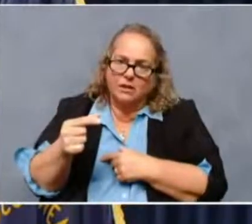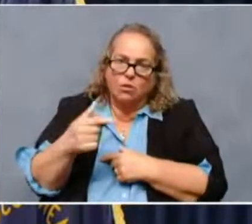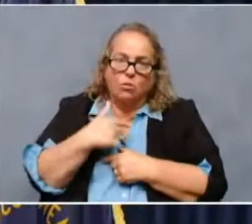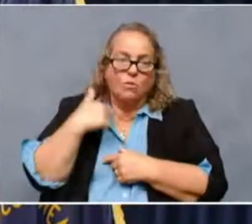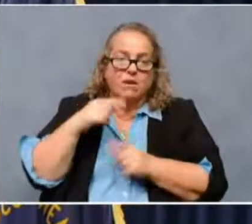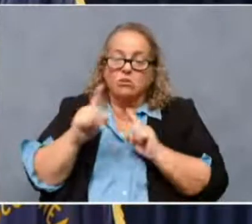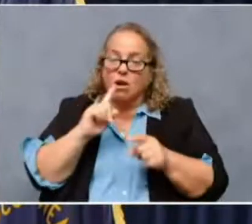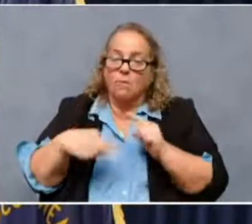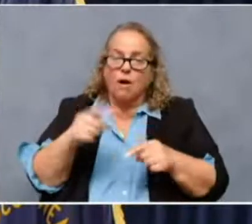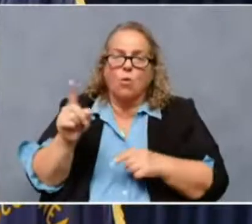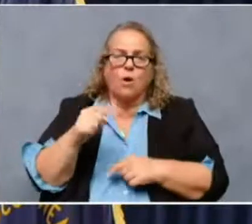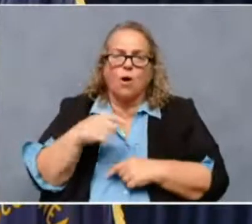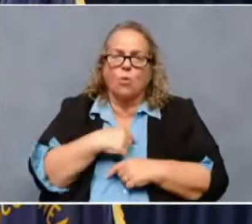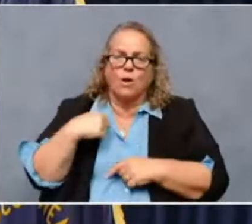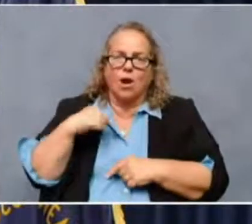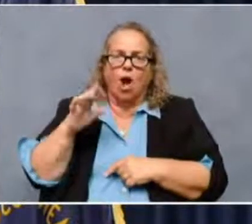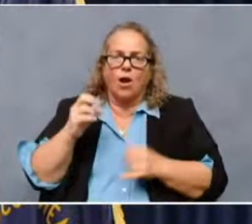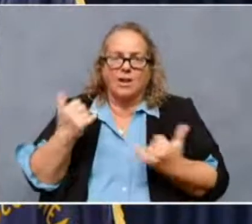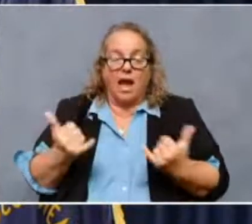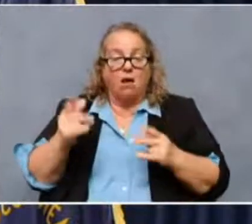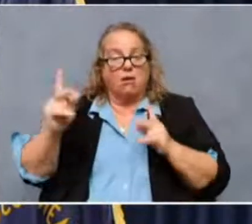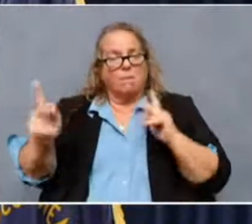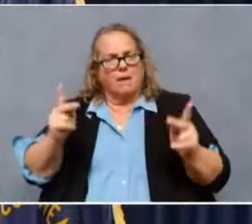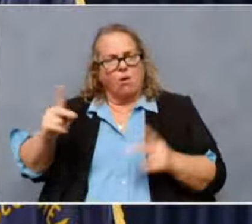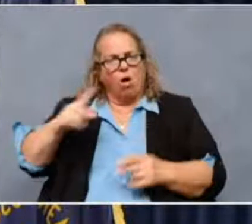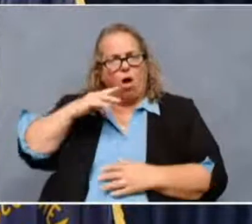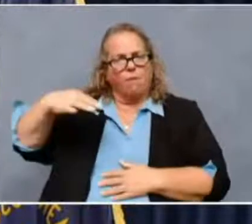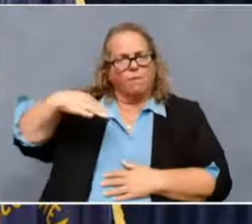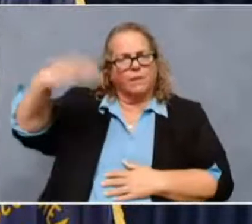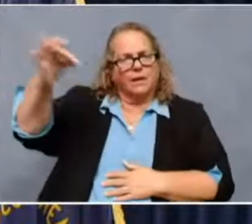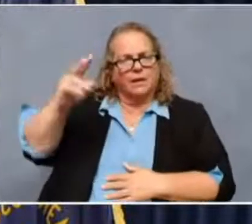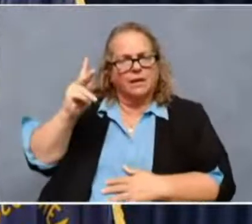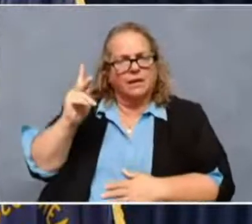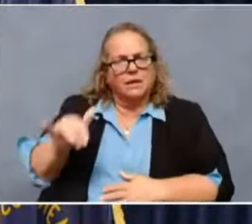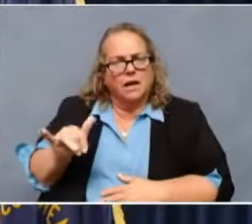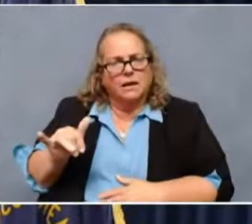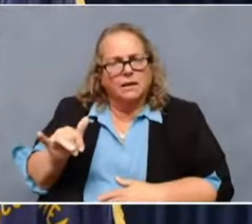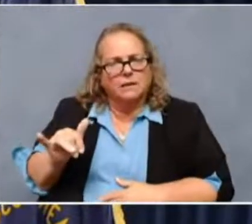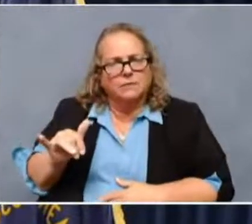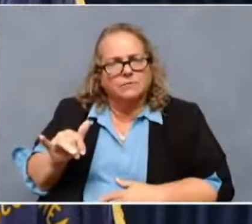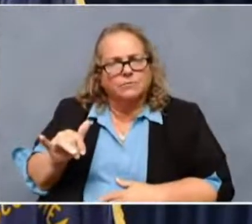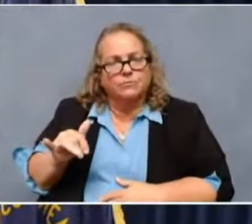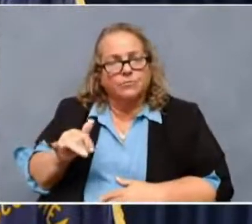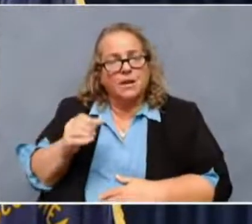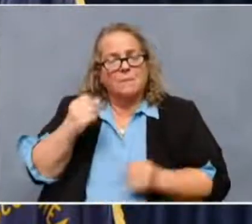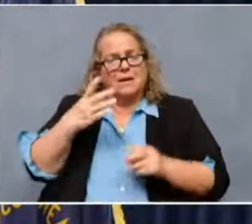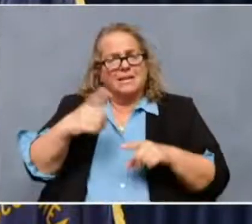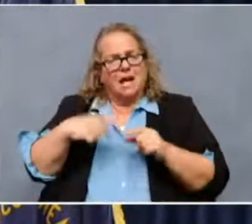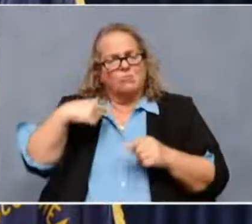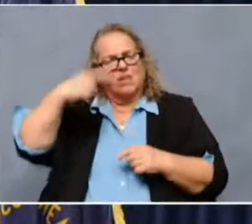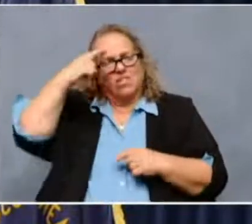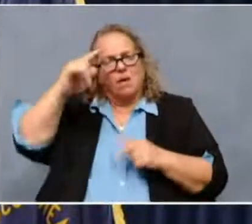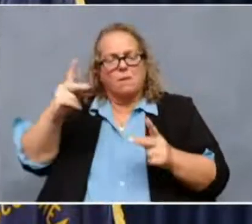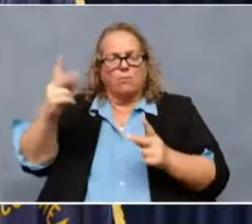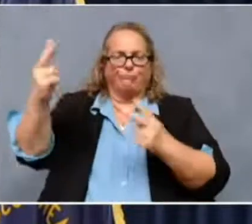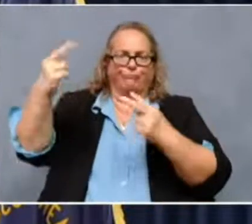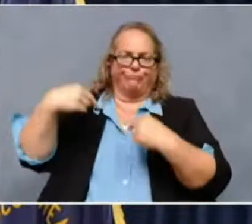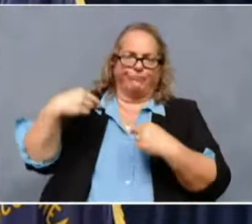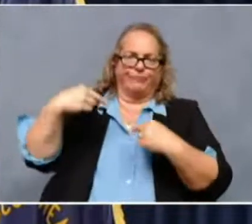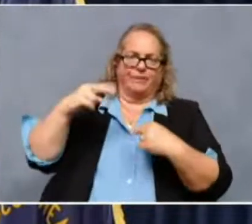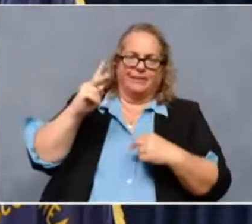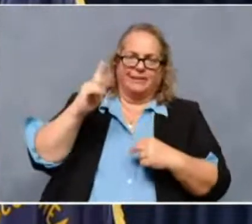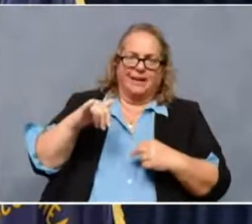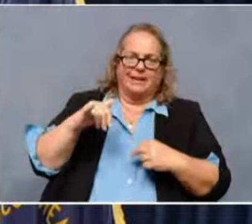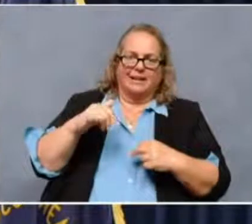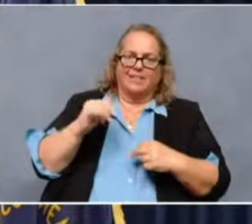people picking us. In Kentucky, sometimes we felt like people have maybe looked down on us, like we weren't the first kids picked for